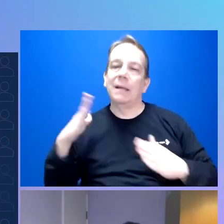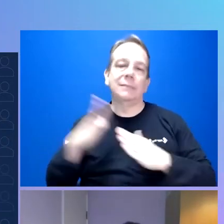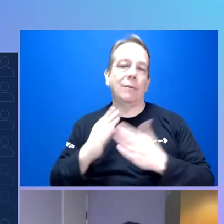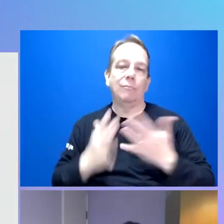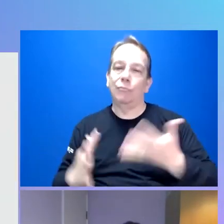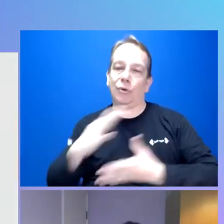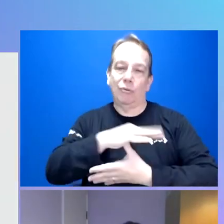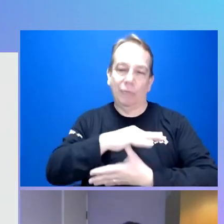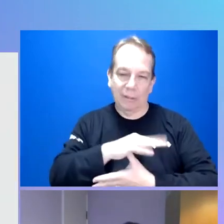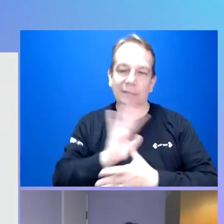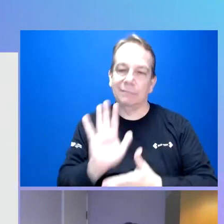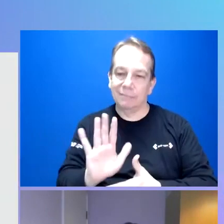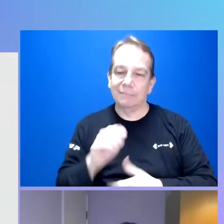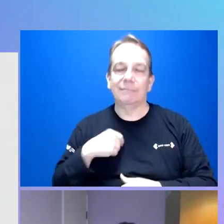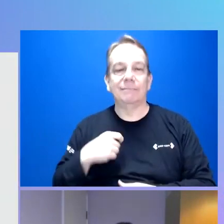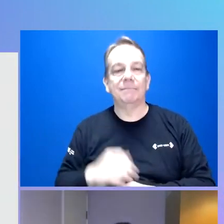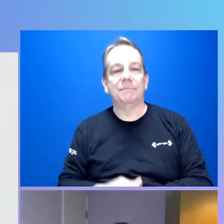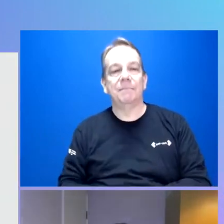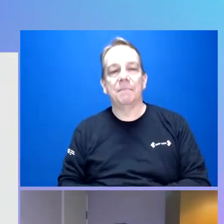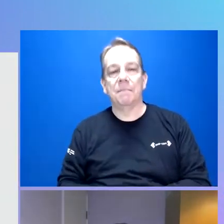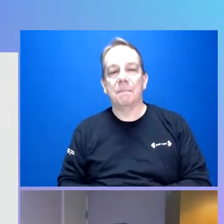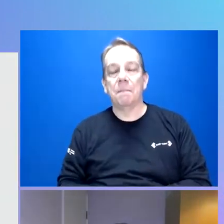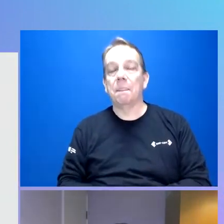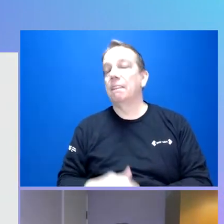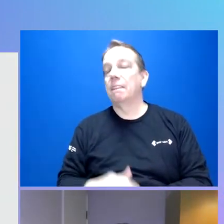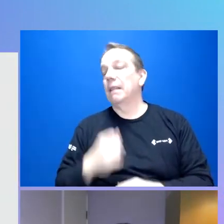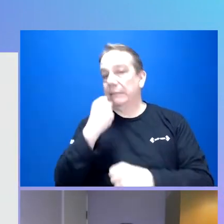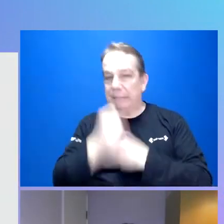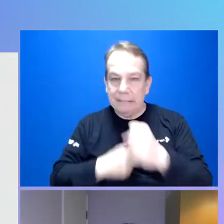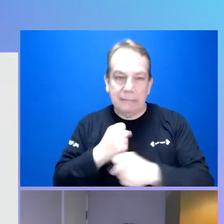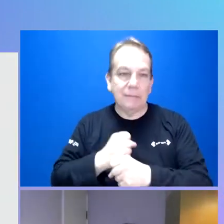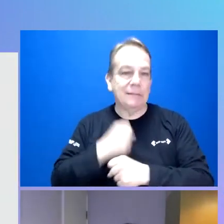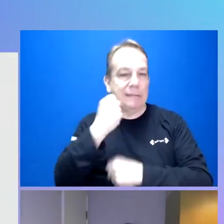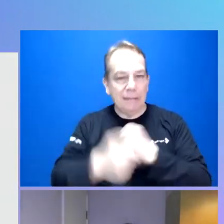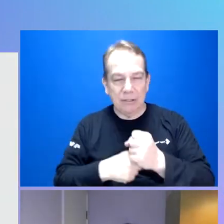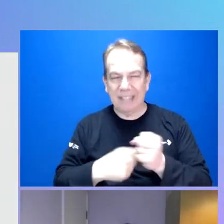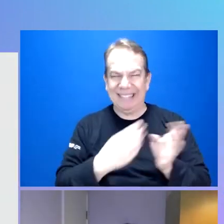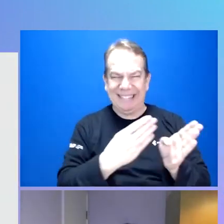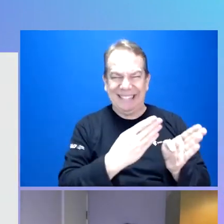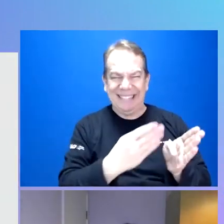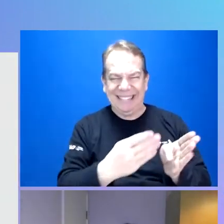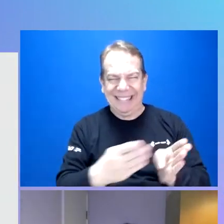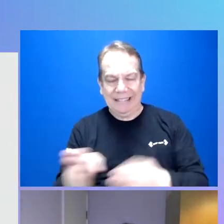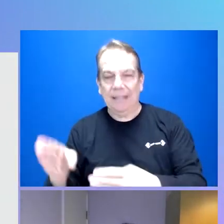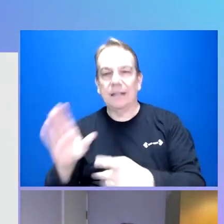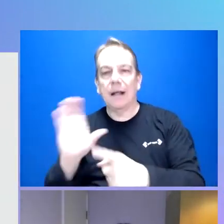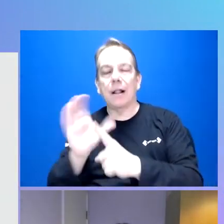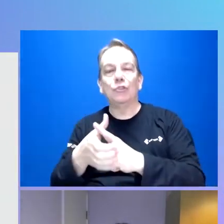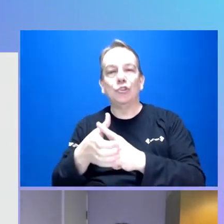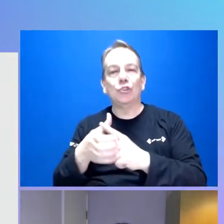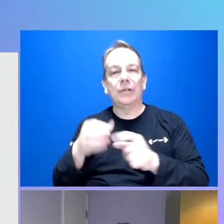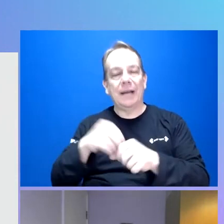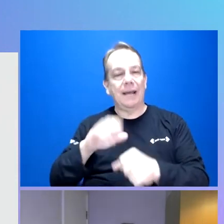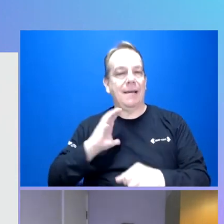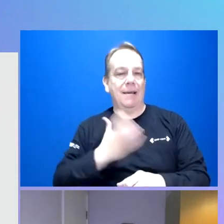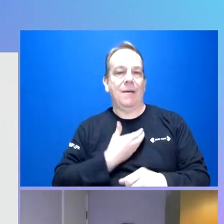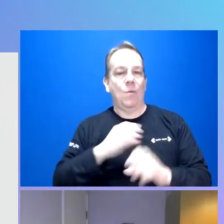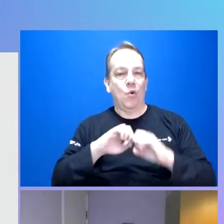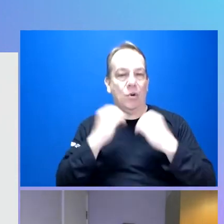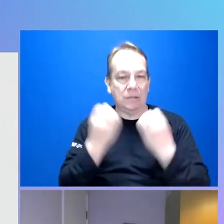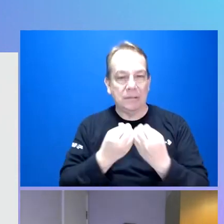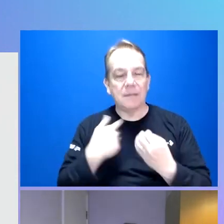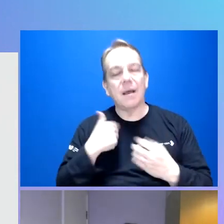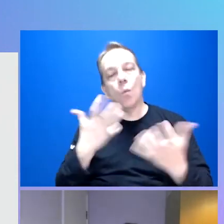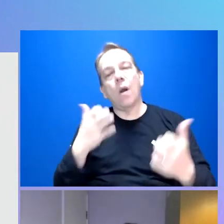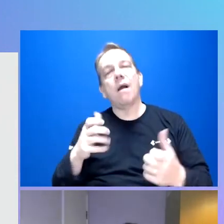experience. So after spending years of driving a cultural shift in an organization, I want clients with access